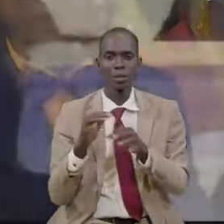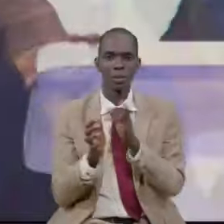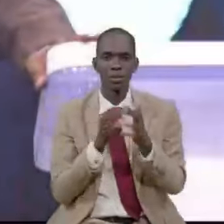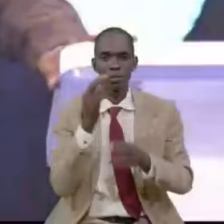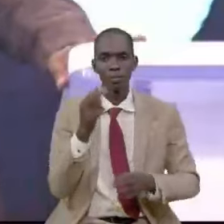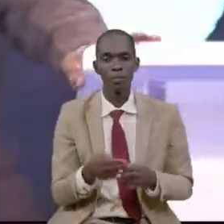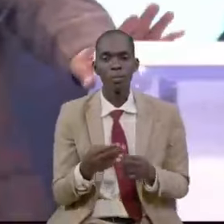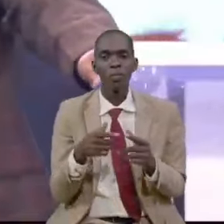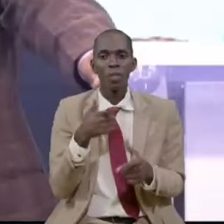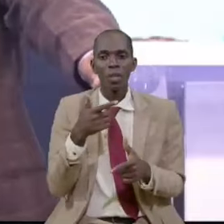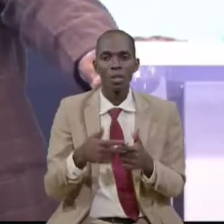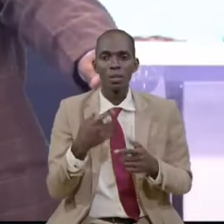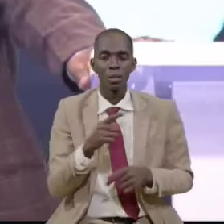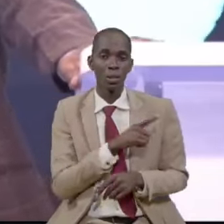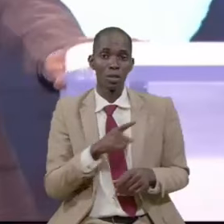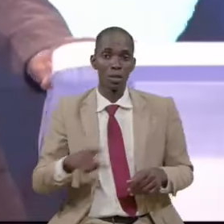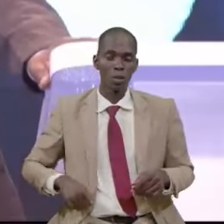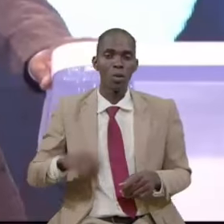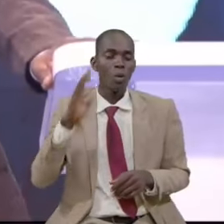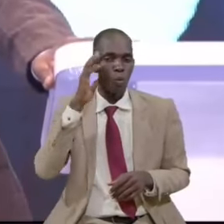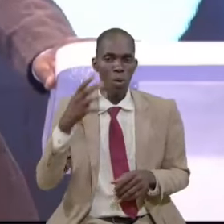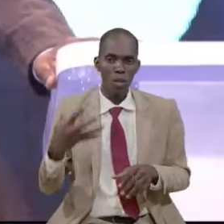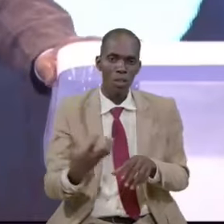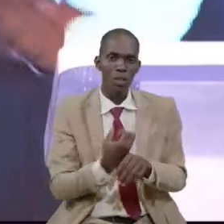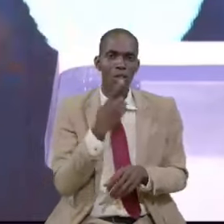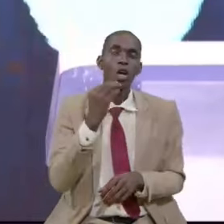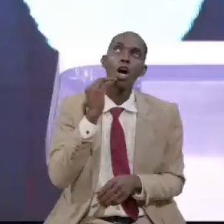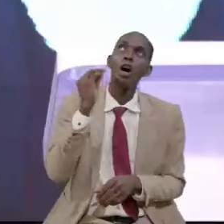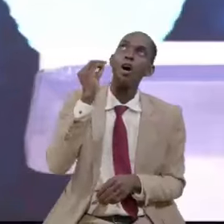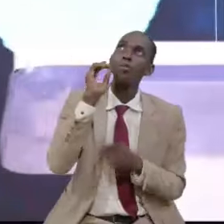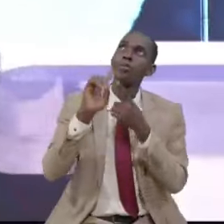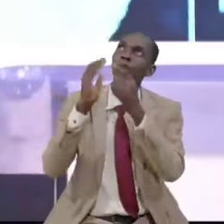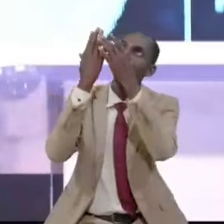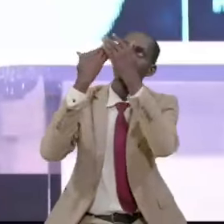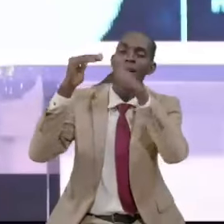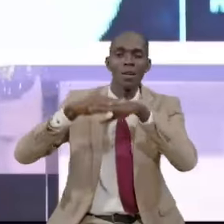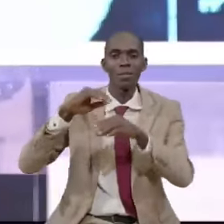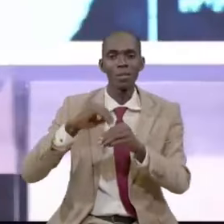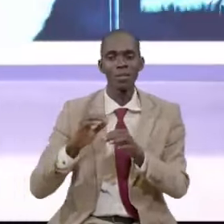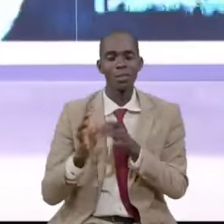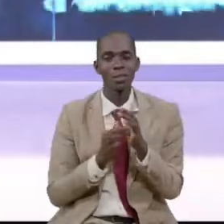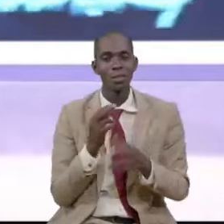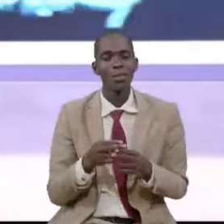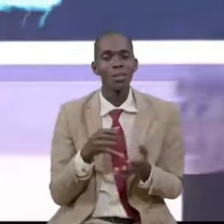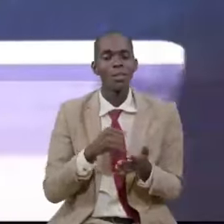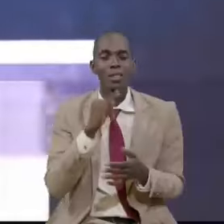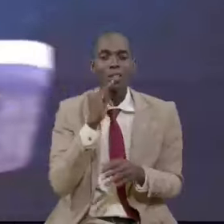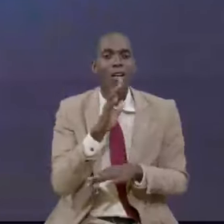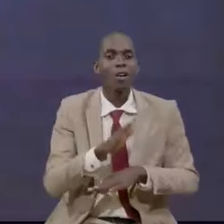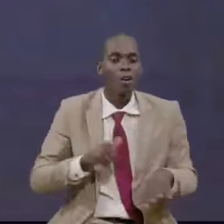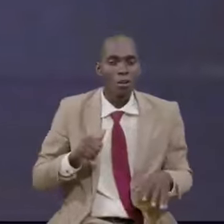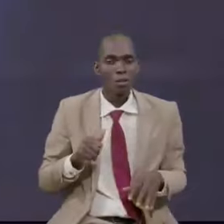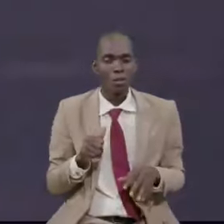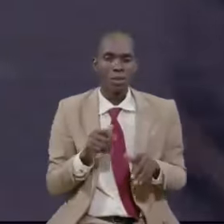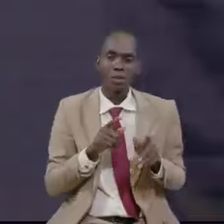you home to glory. It's called translation. It's called the rapture.